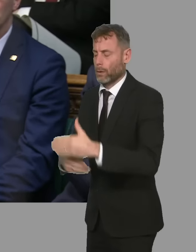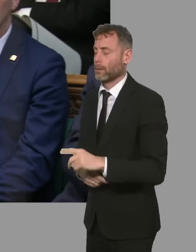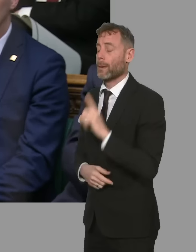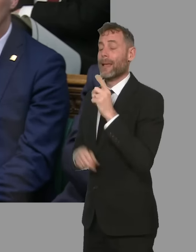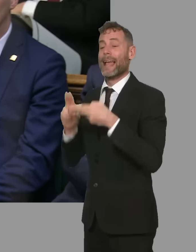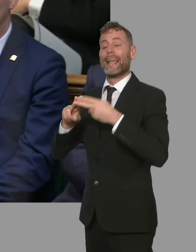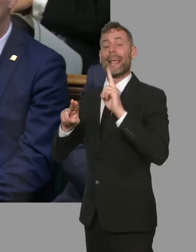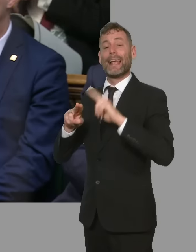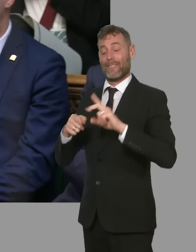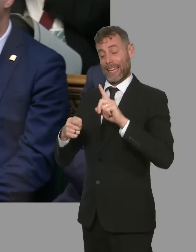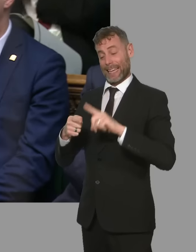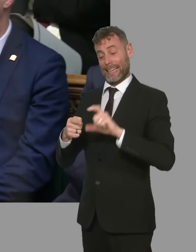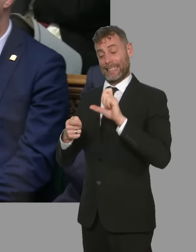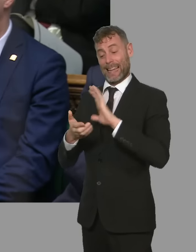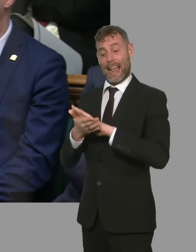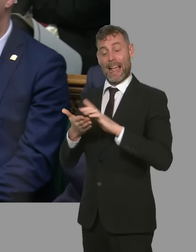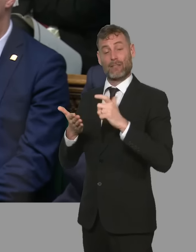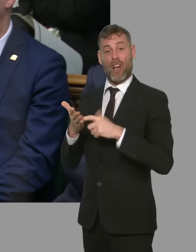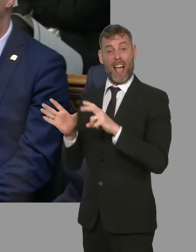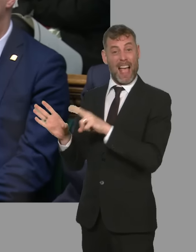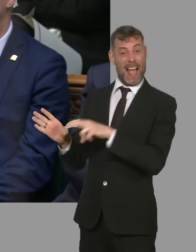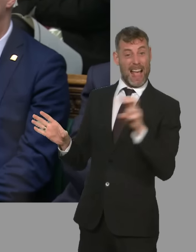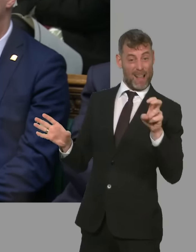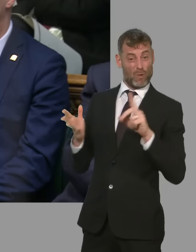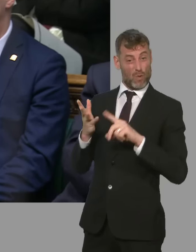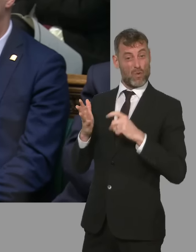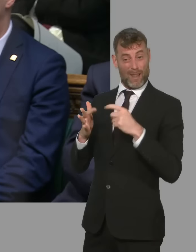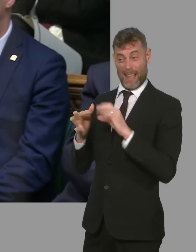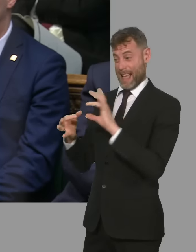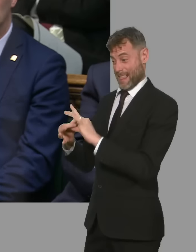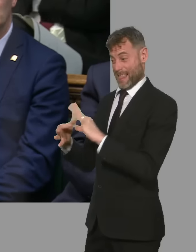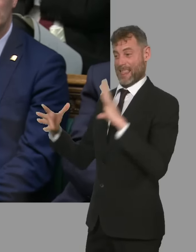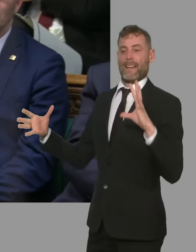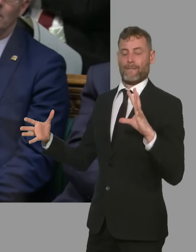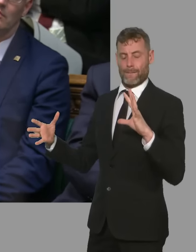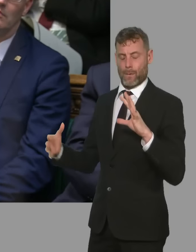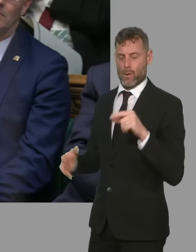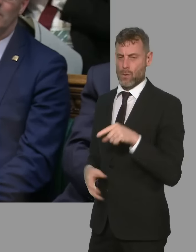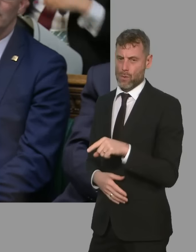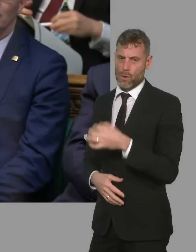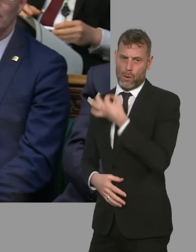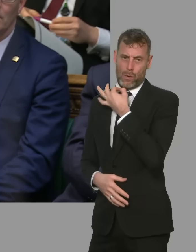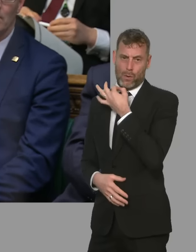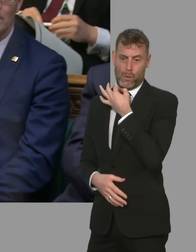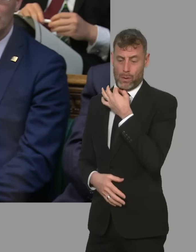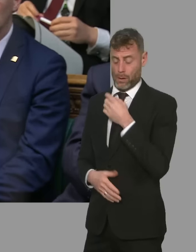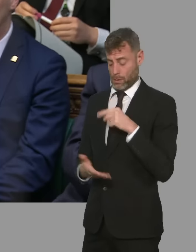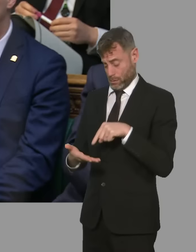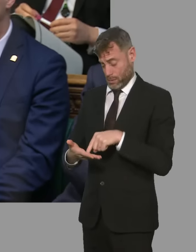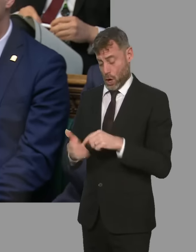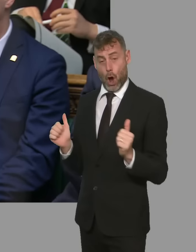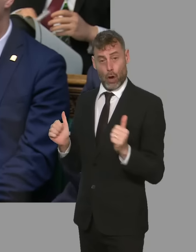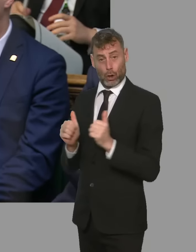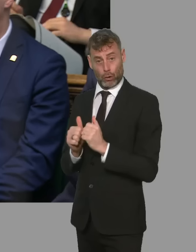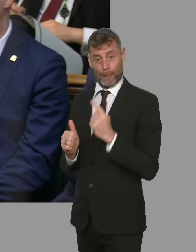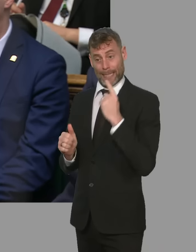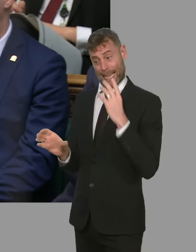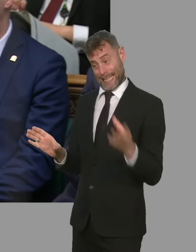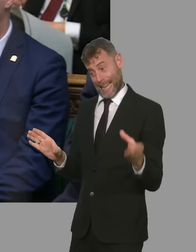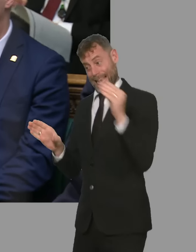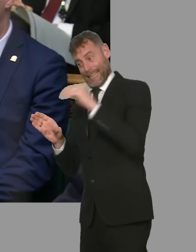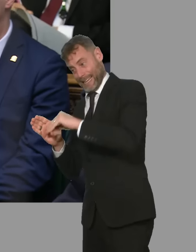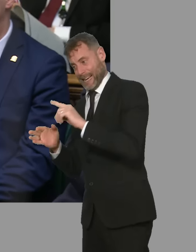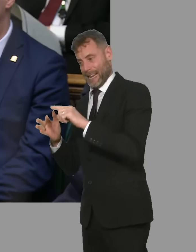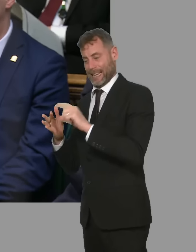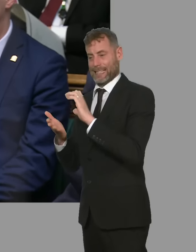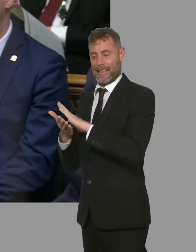it would undermine a core principle of the agreement. Does the Secretary of State agree that there are some within this chamber that would